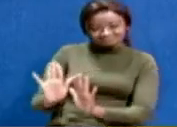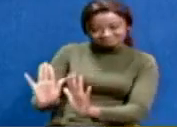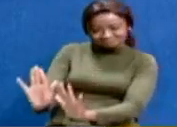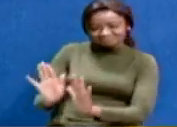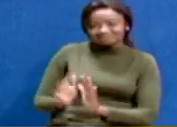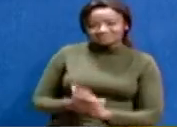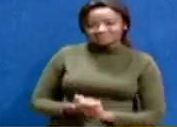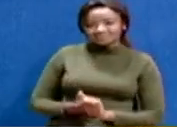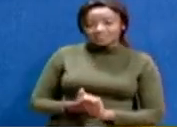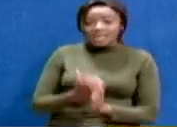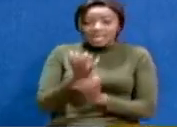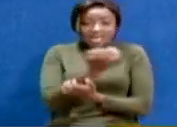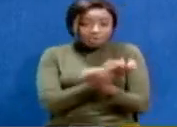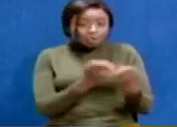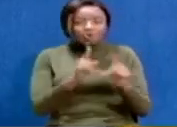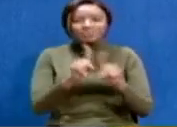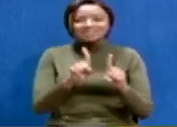The slowdown of the economy